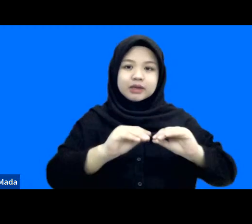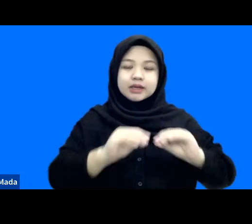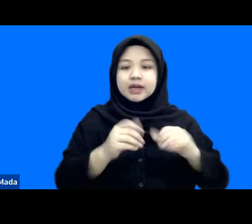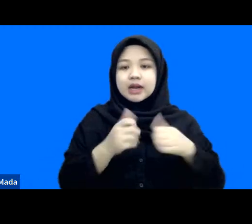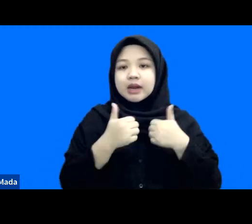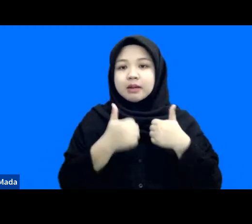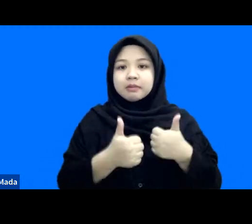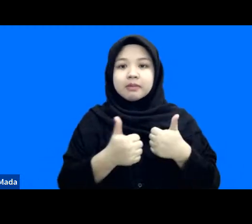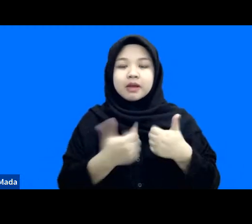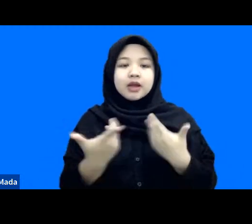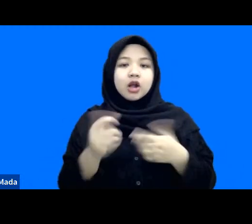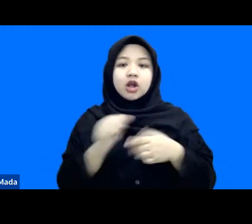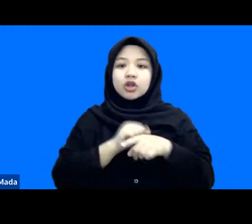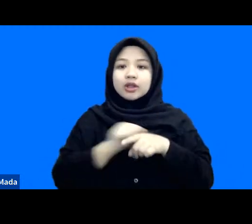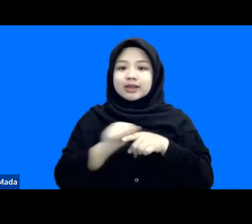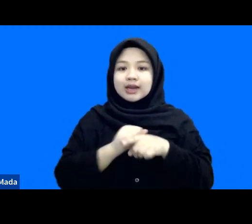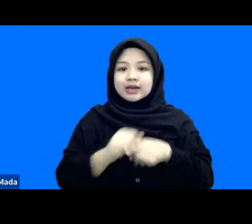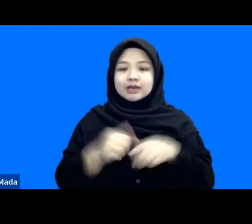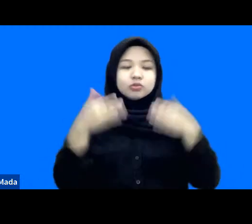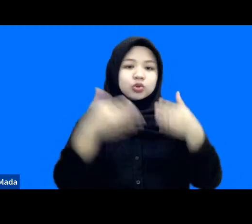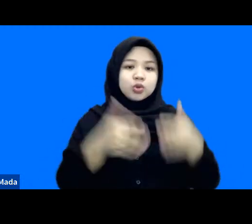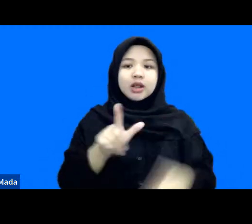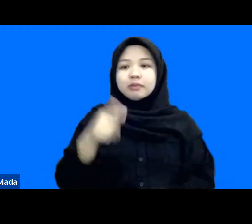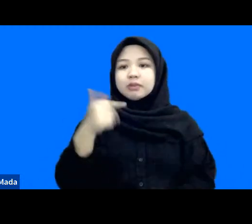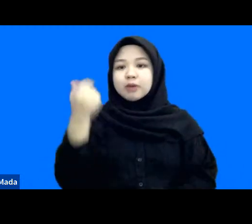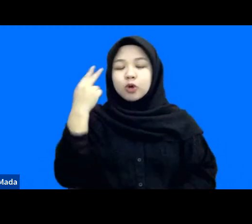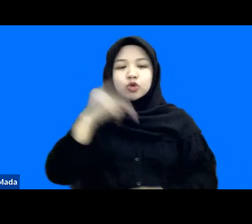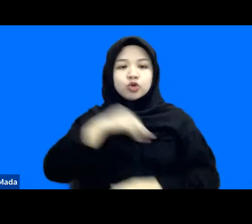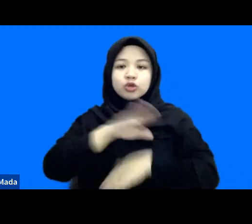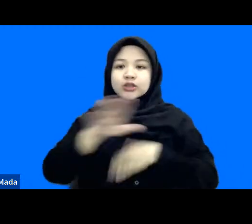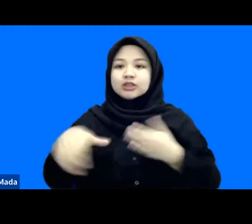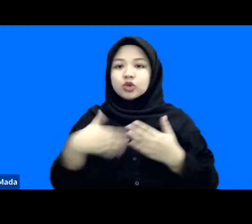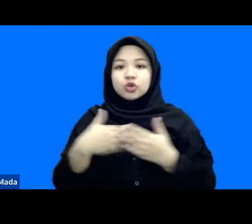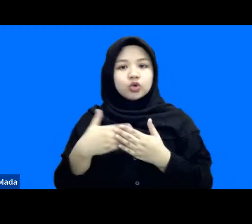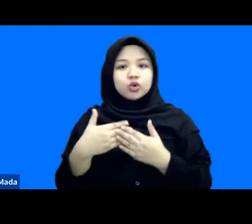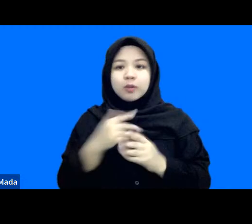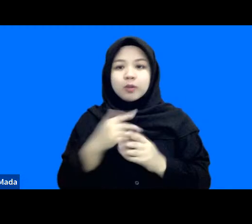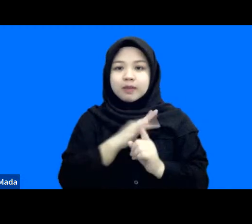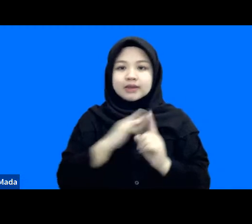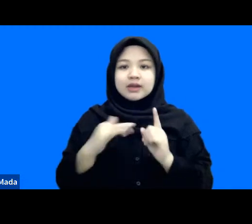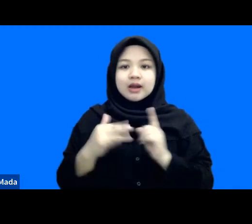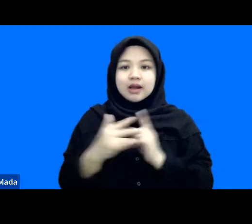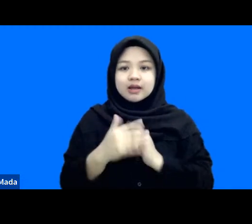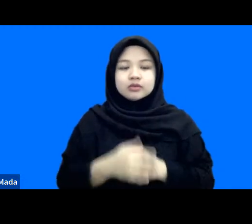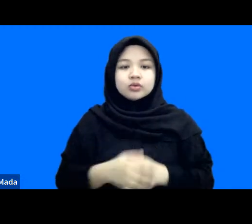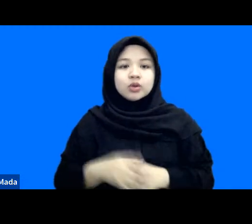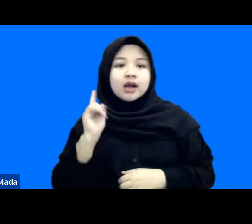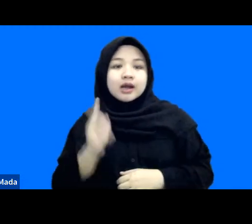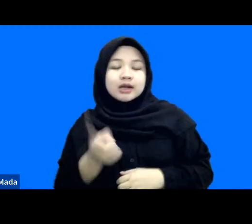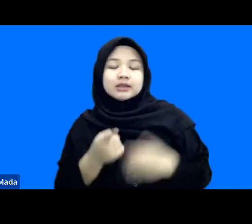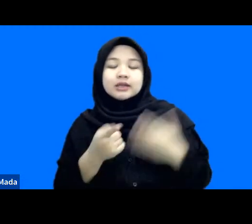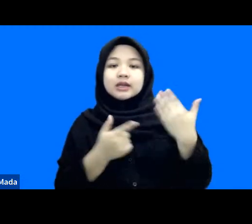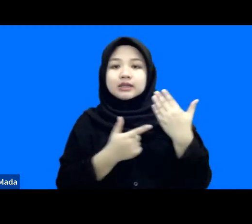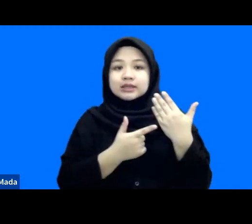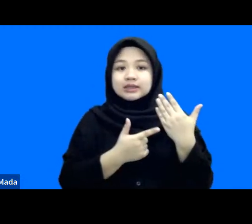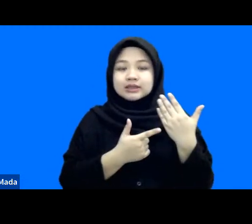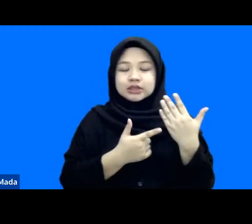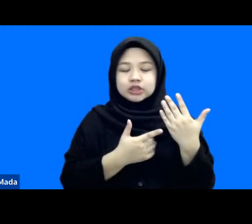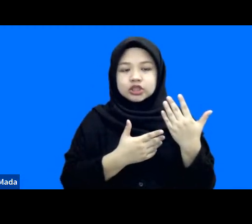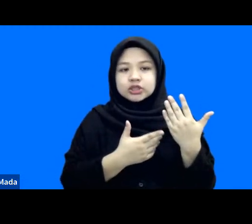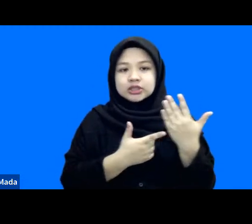citizens. And then digitalization must be beneficial to all